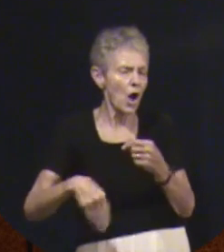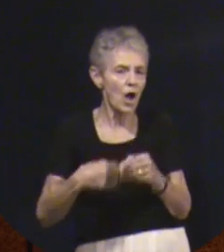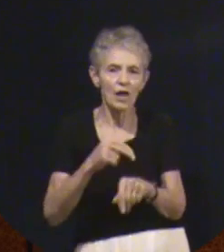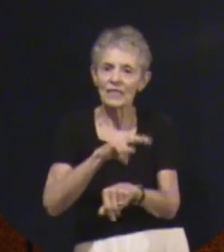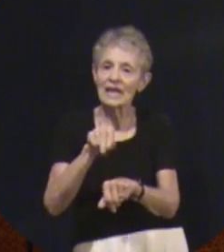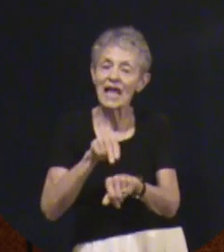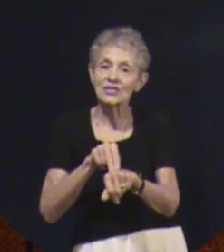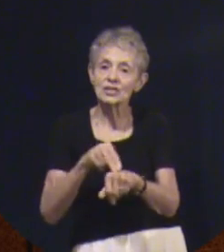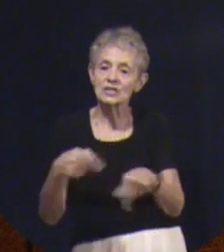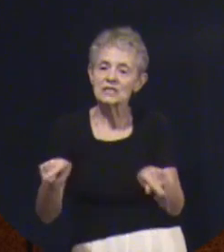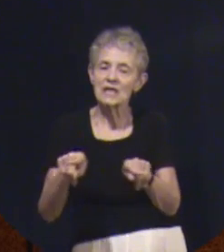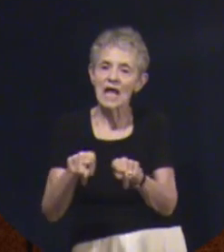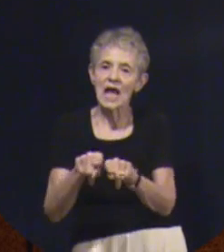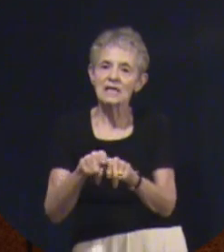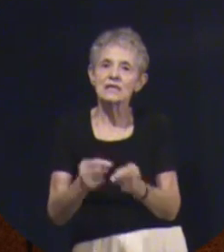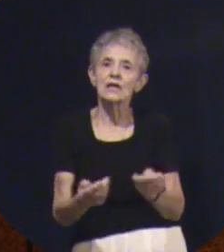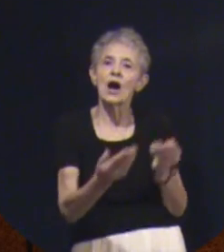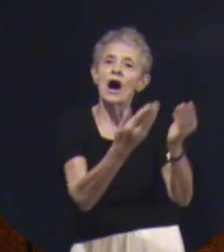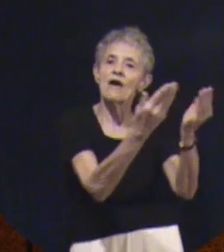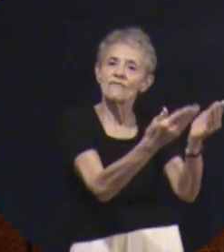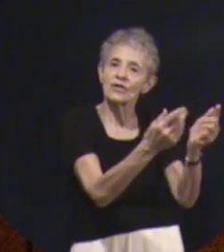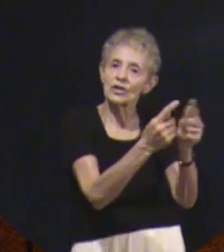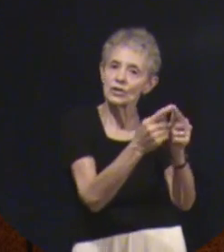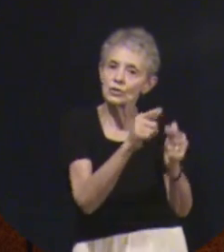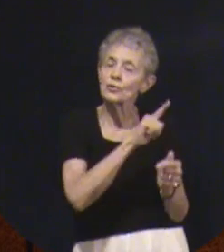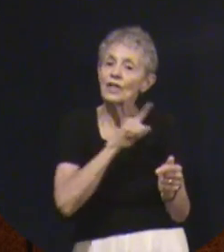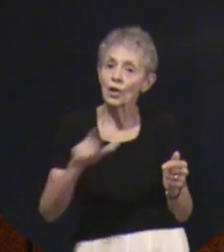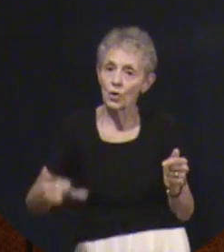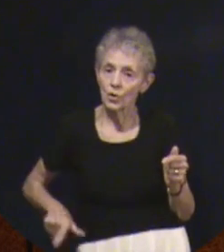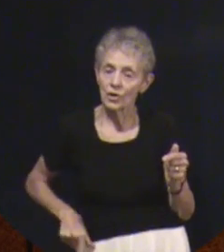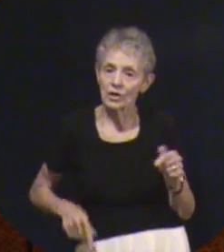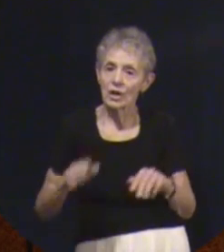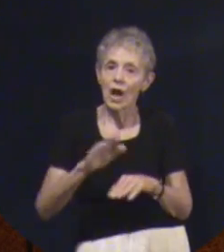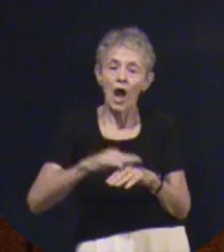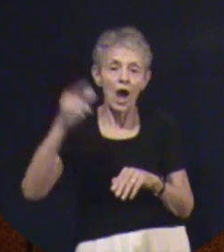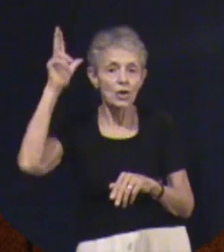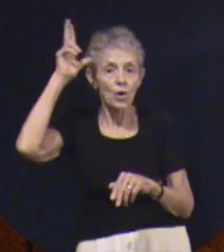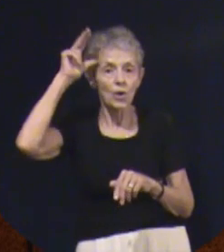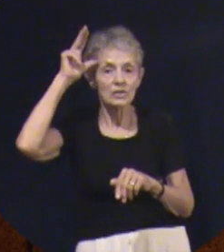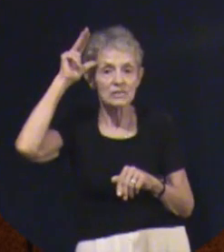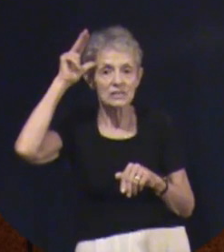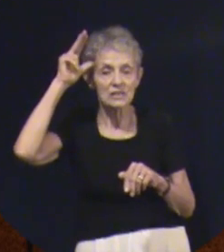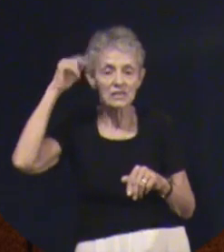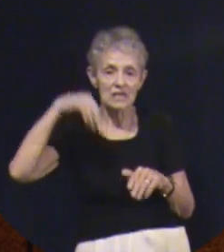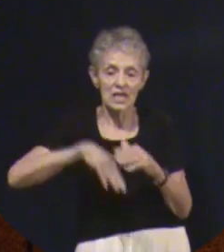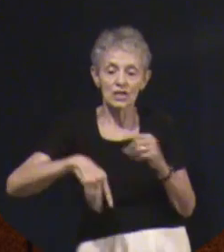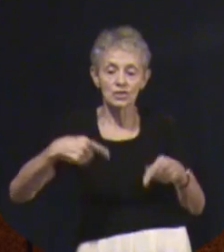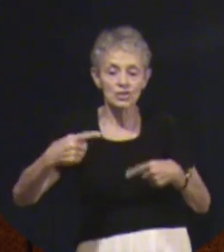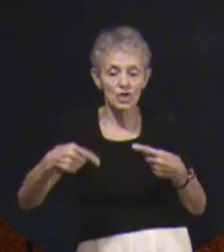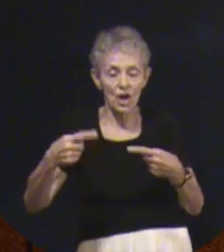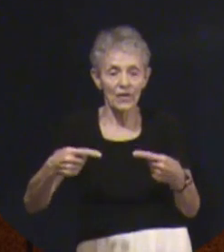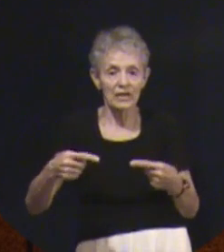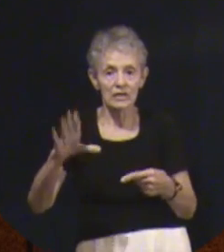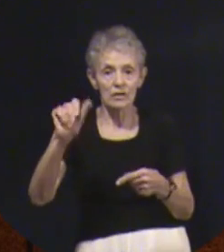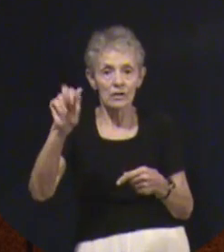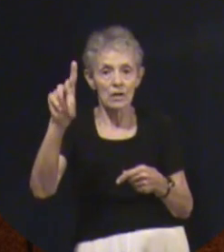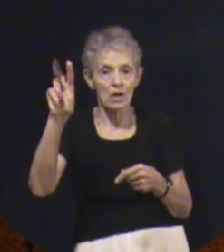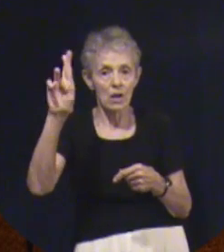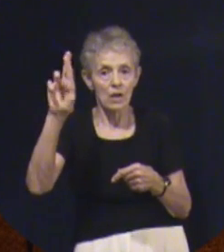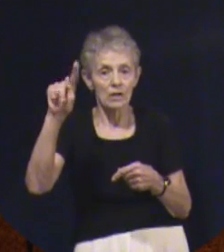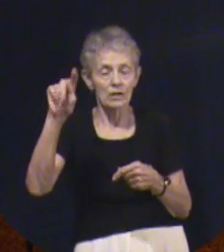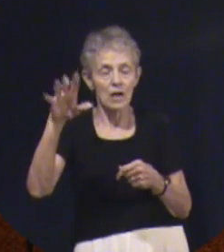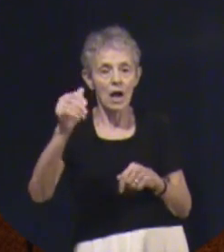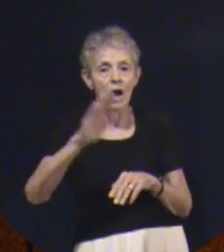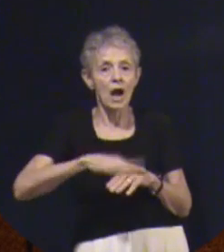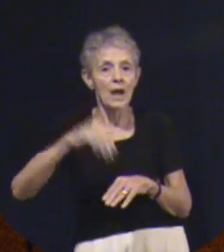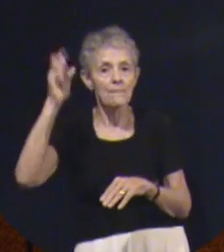nations as an offering to the Lord, on horses and in chariots, in carts,